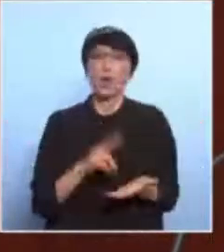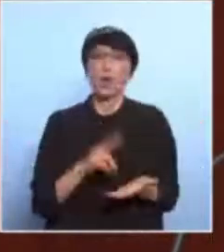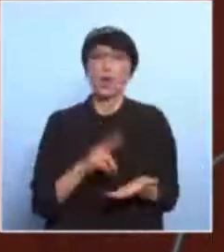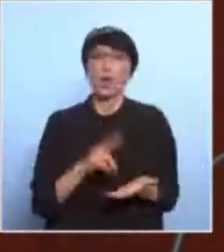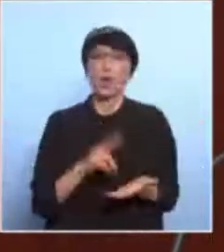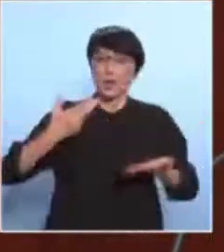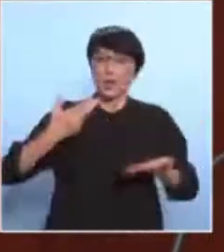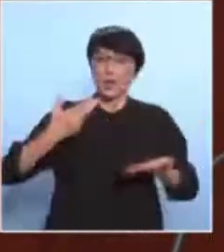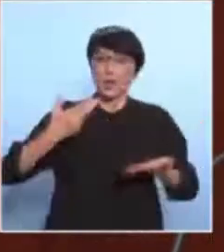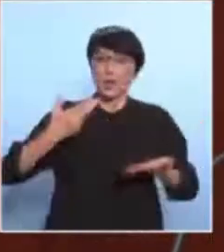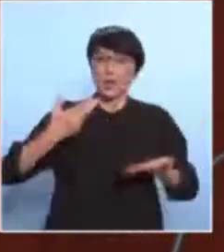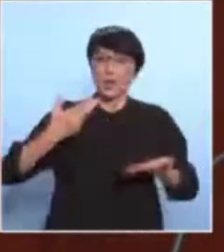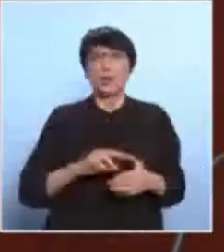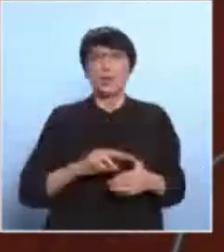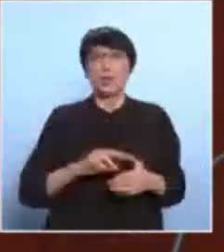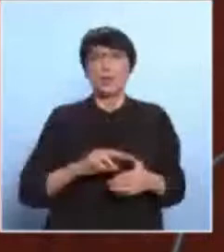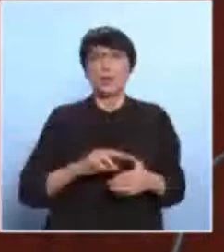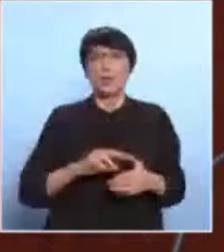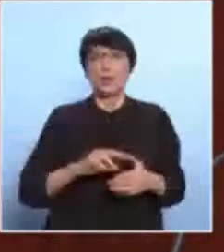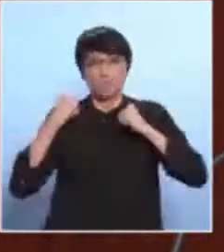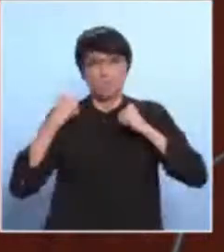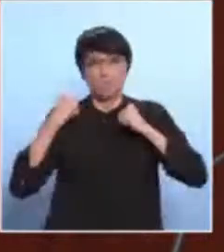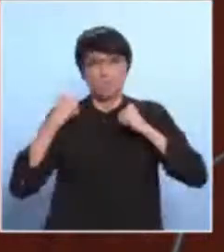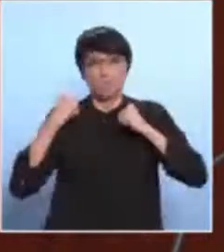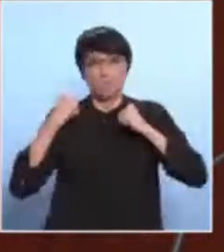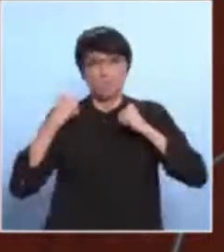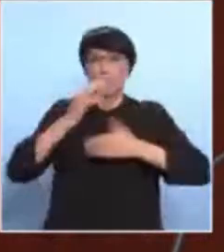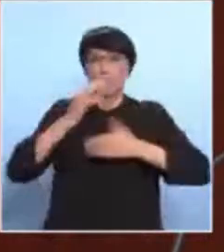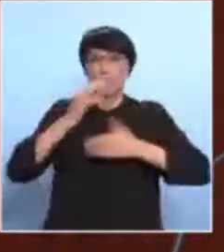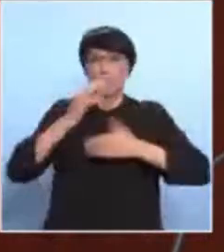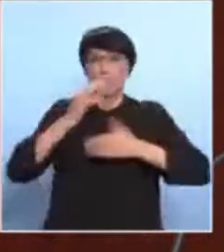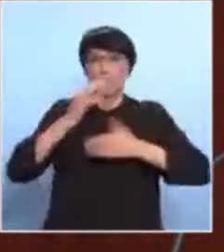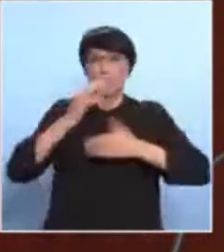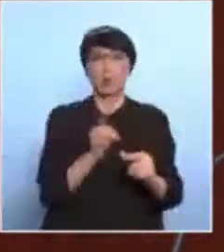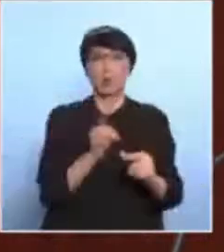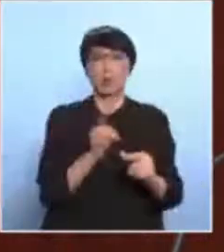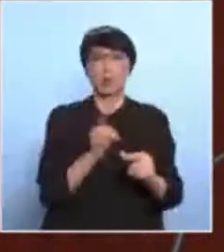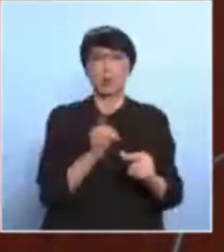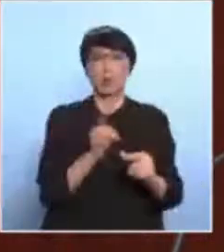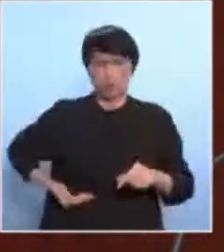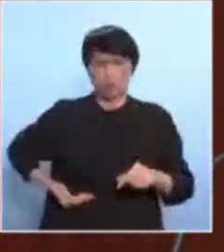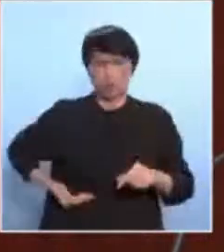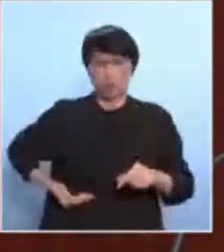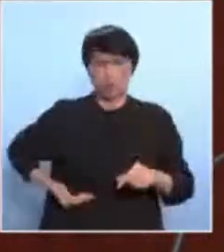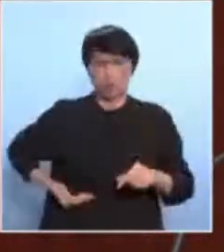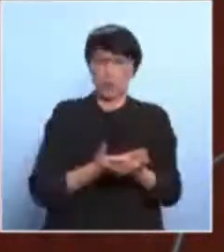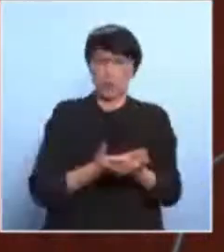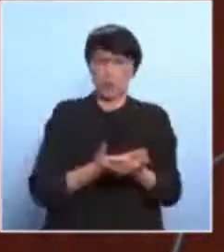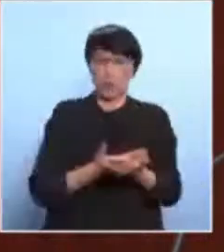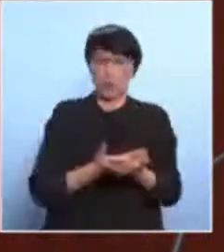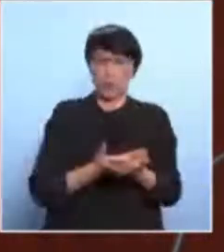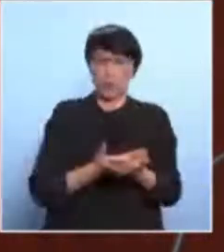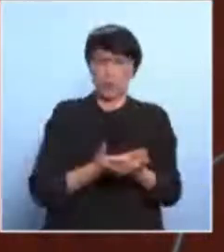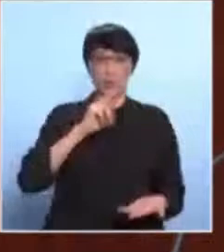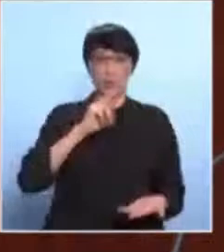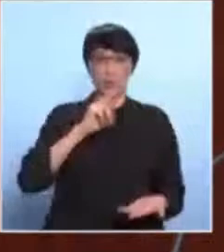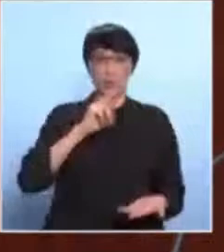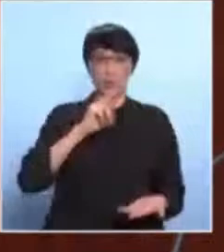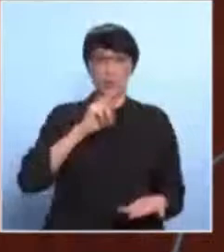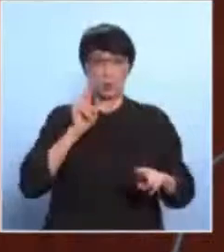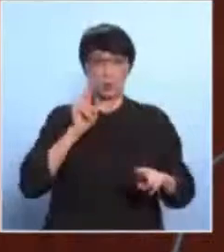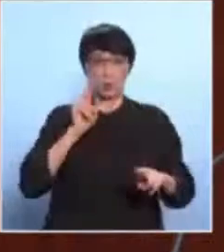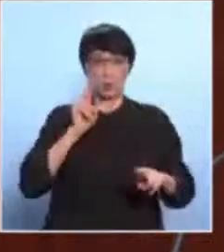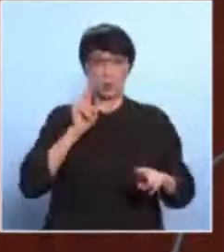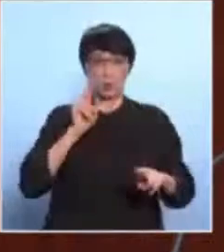through Chinese modernization. I have faith in the great rejuvenation of the Chinese nation. I have faith in our one country,